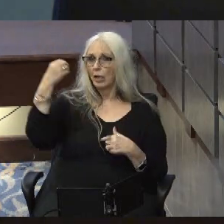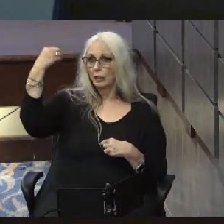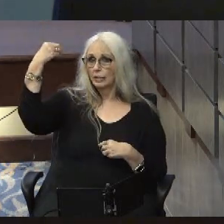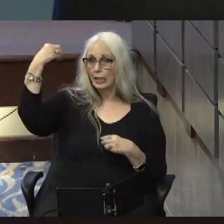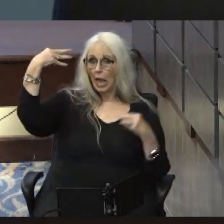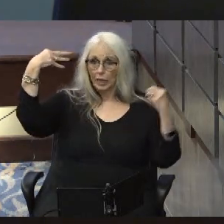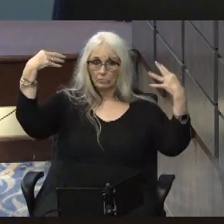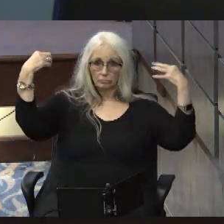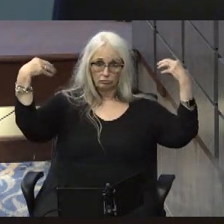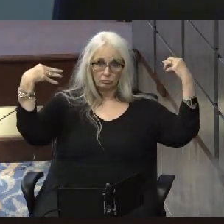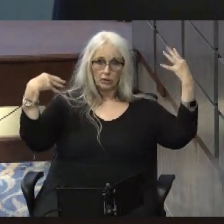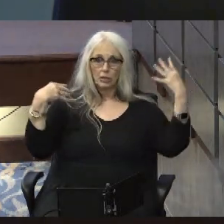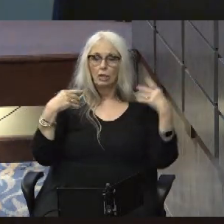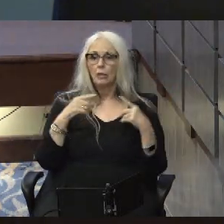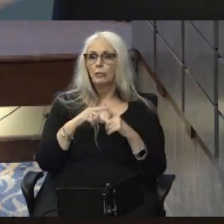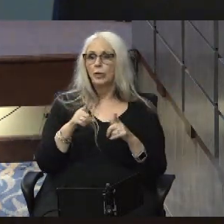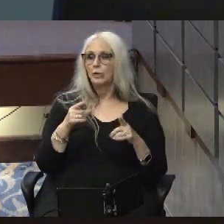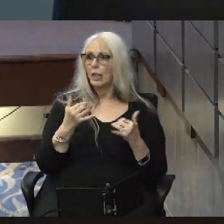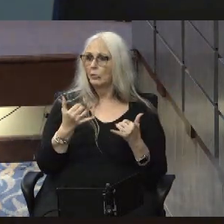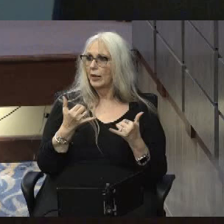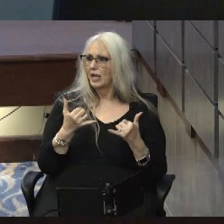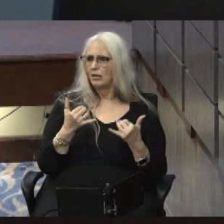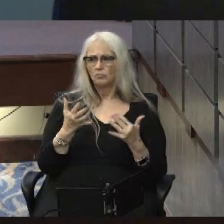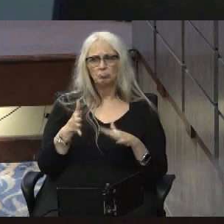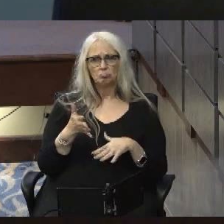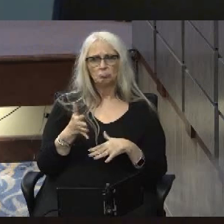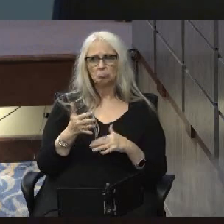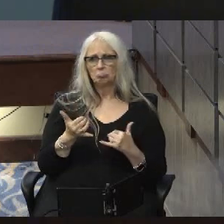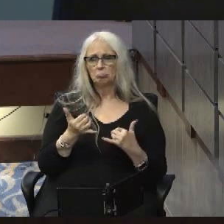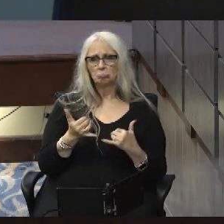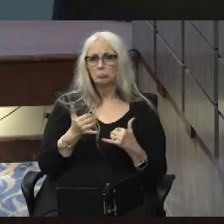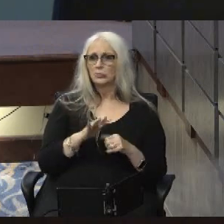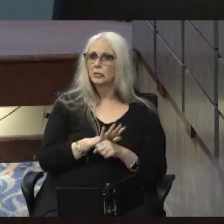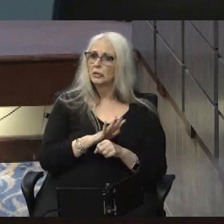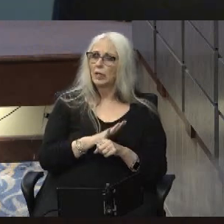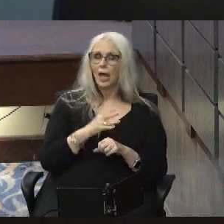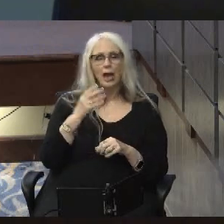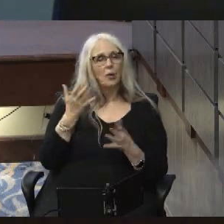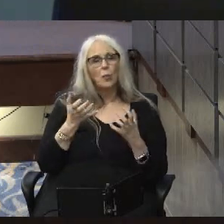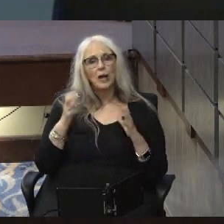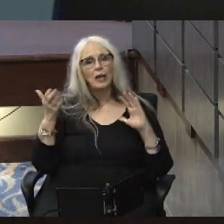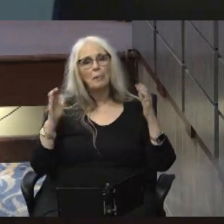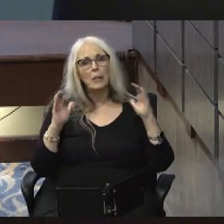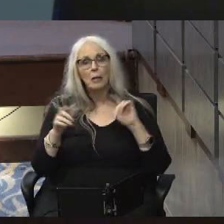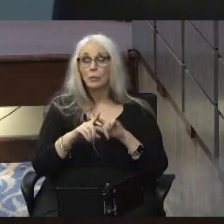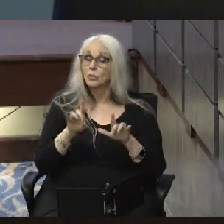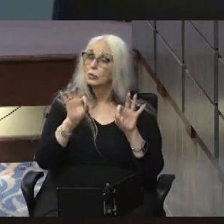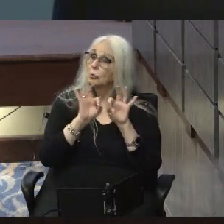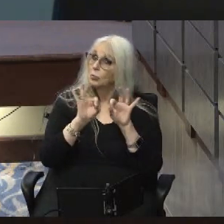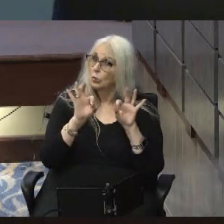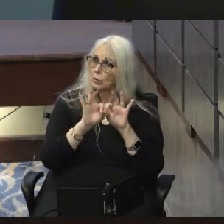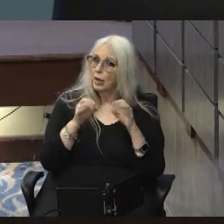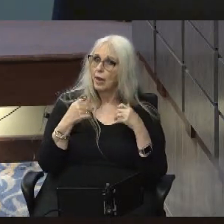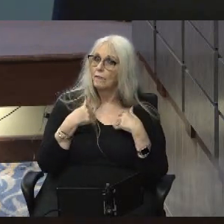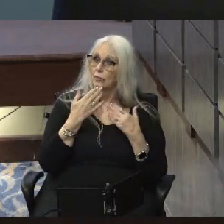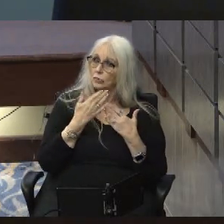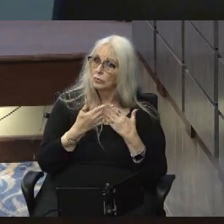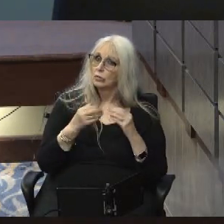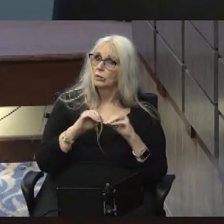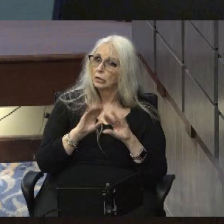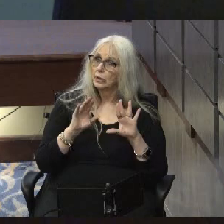problem we have in the existing one. Again, I'm not trying to compare one to the other, but I just want to make sure that that's an important functionality